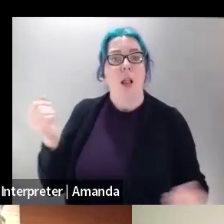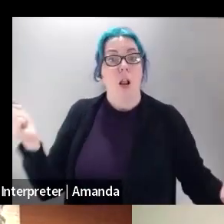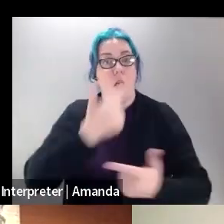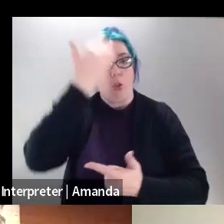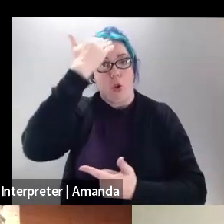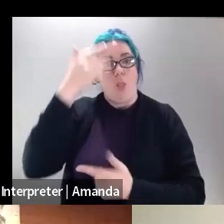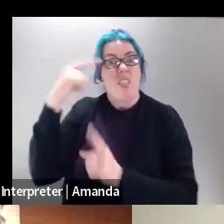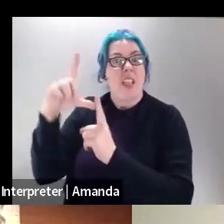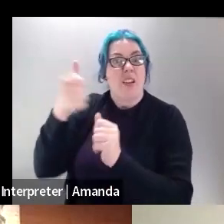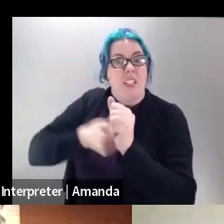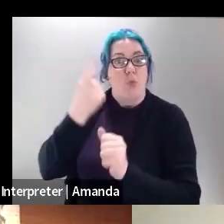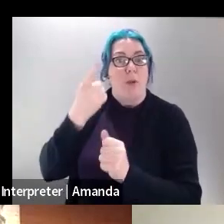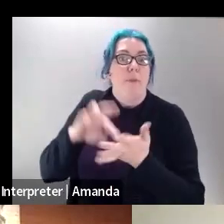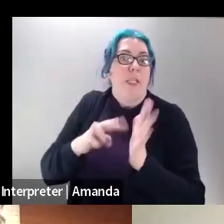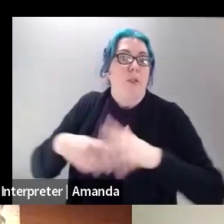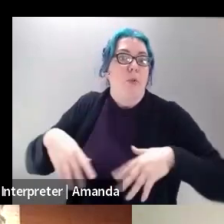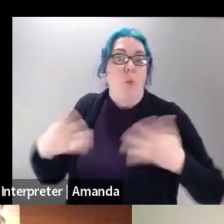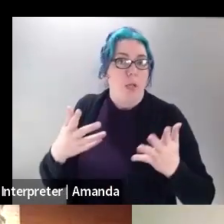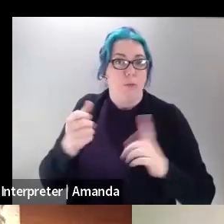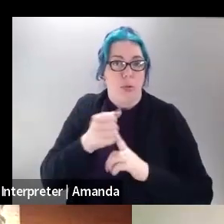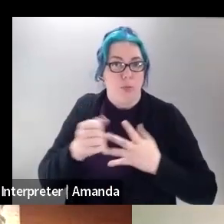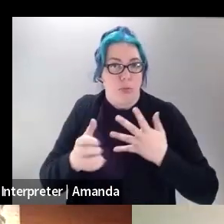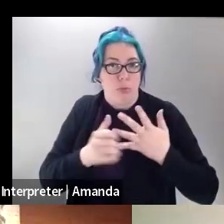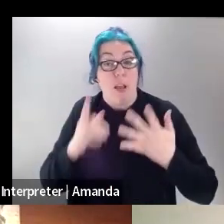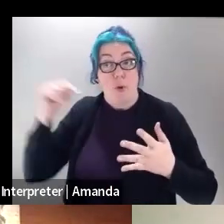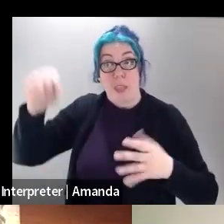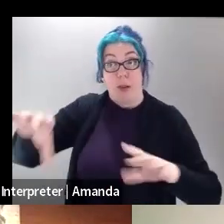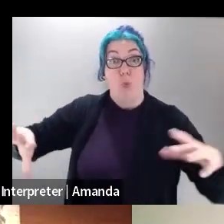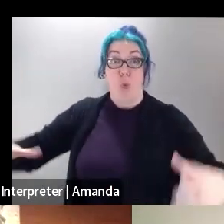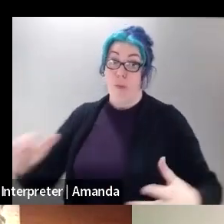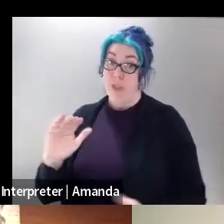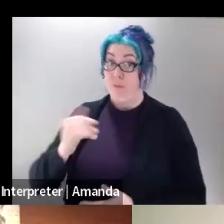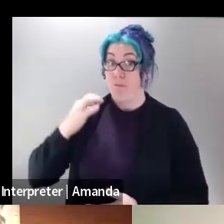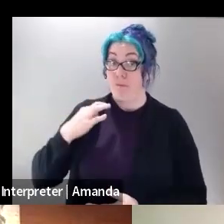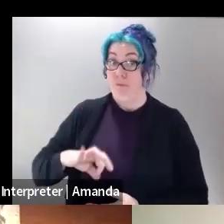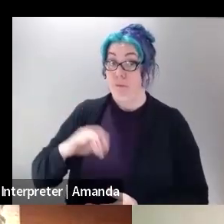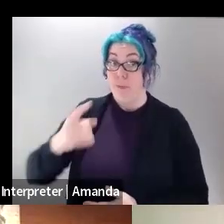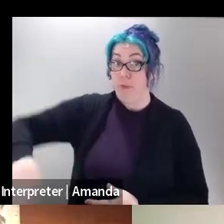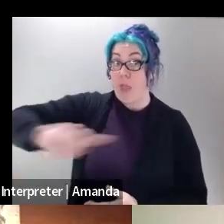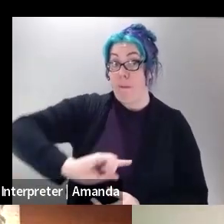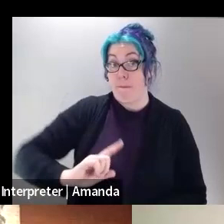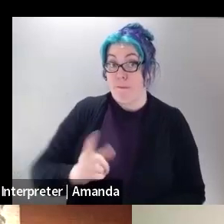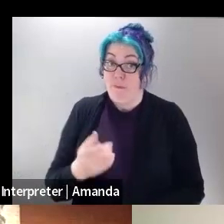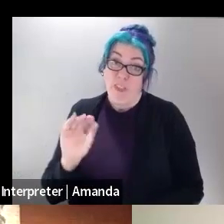take the big ideas and sort of condense them down in a process that allowed us to move forward. So,